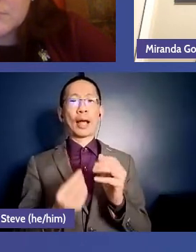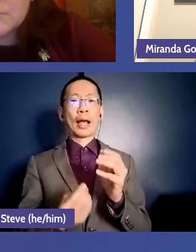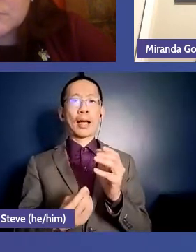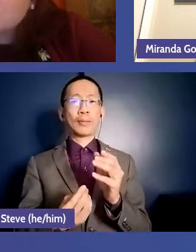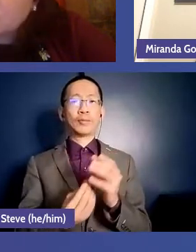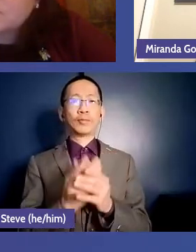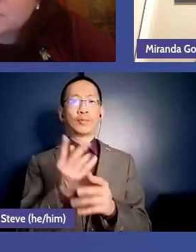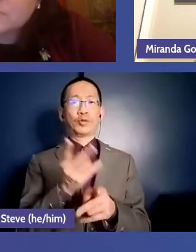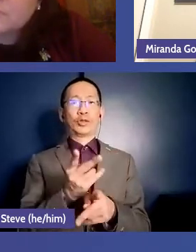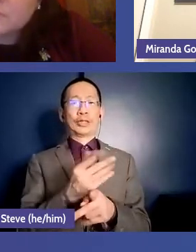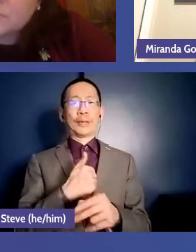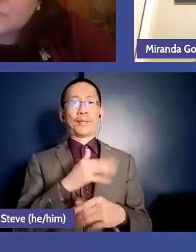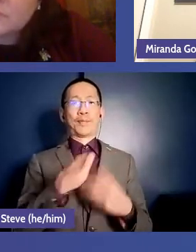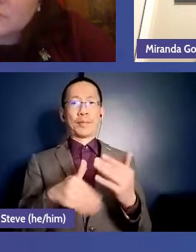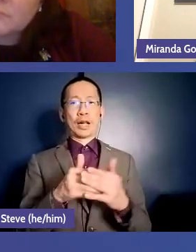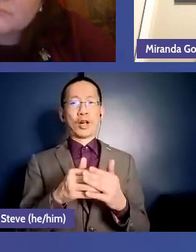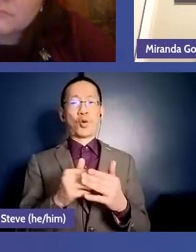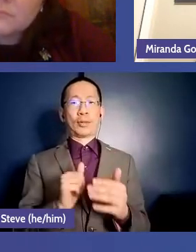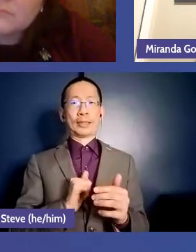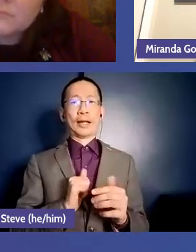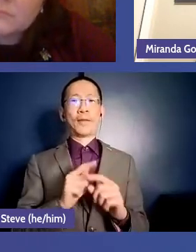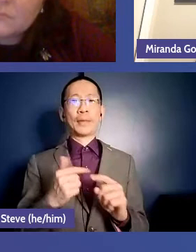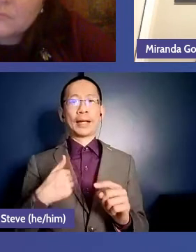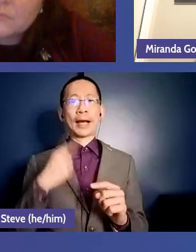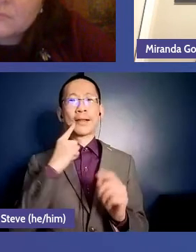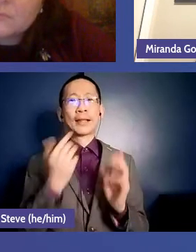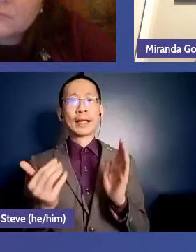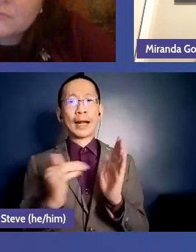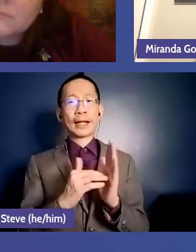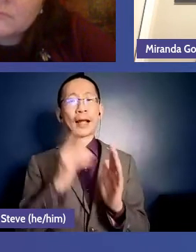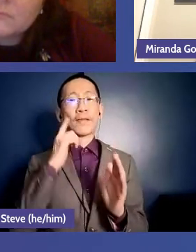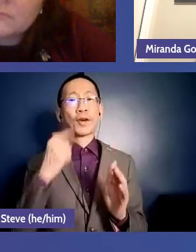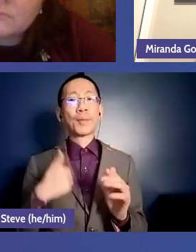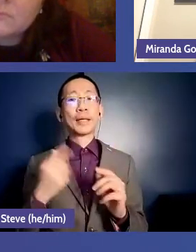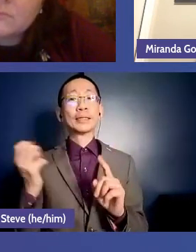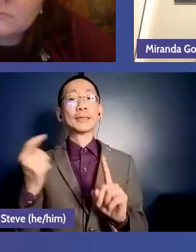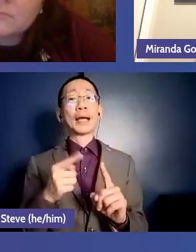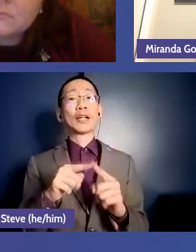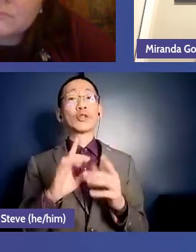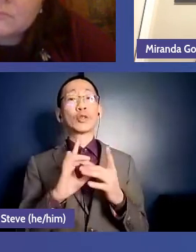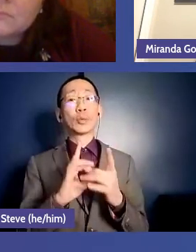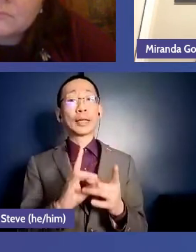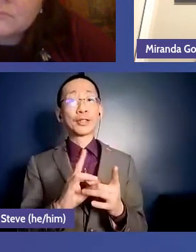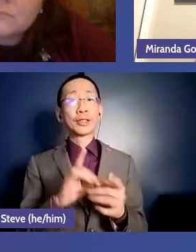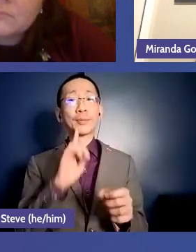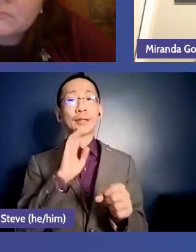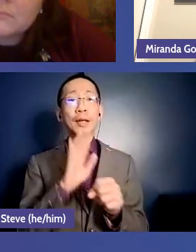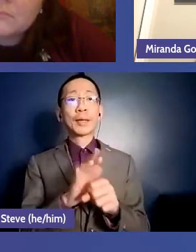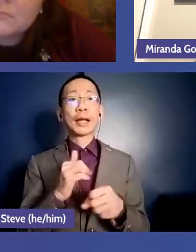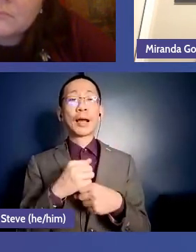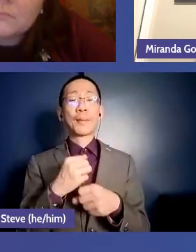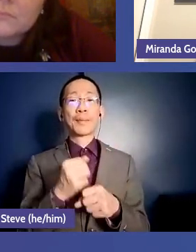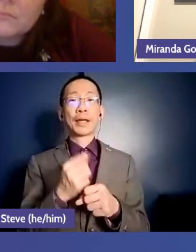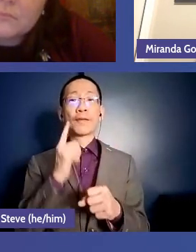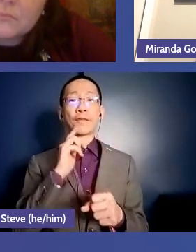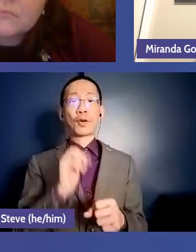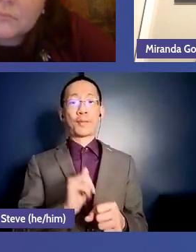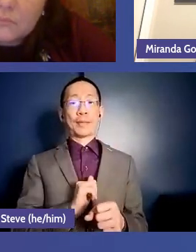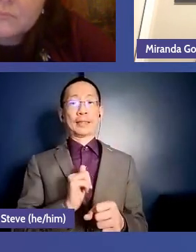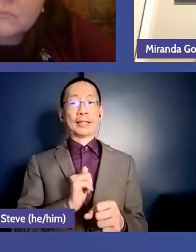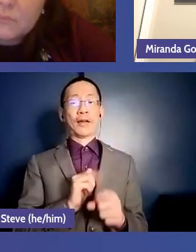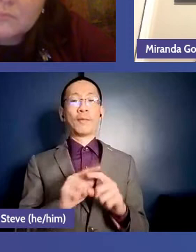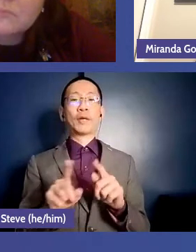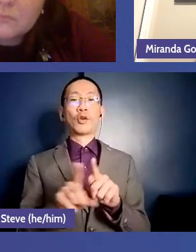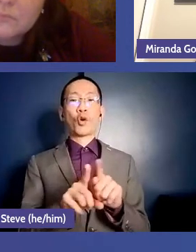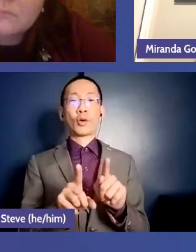self. But I ultimately think, again, I think for me, it goes back to the relationship and the commitment that I'm making, not only for myself, but